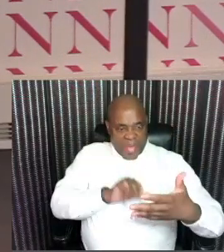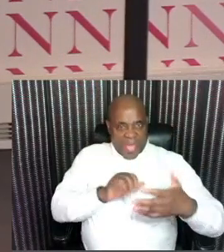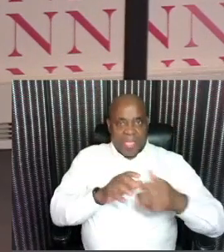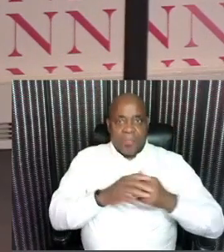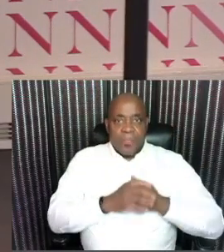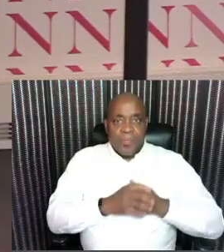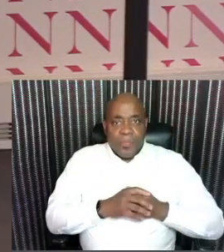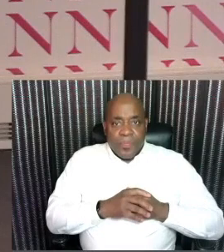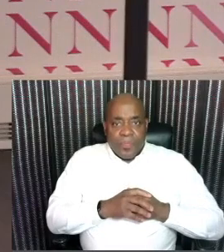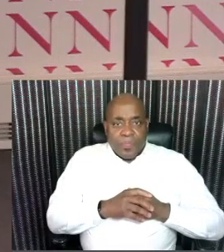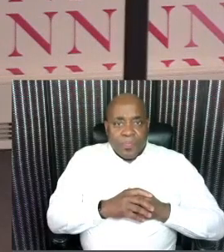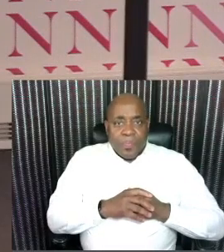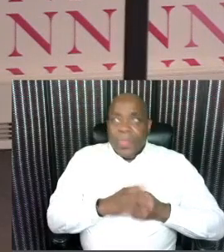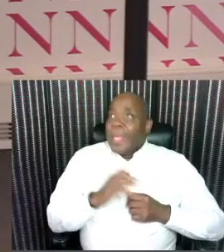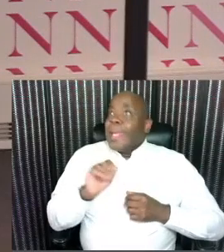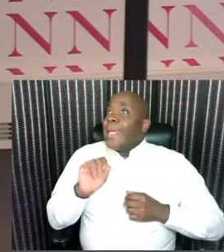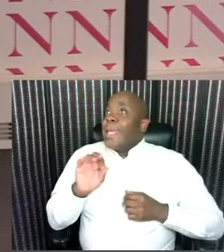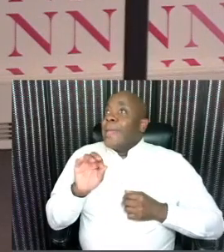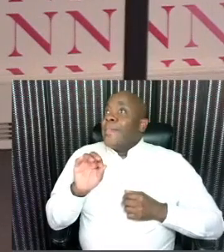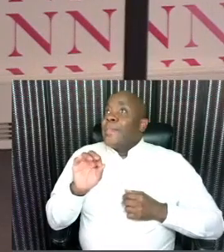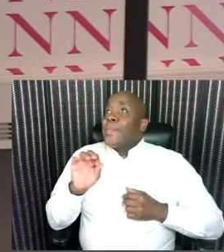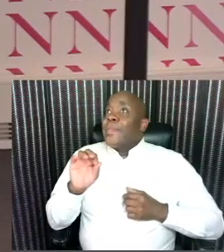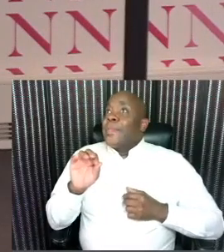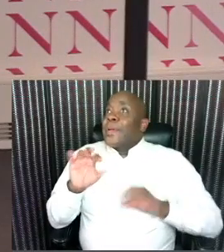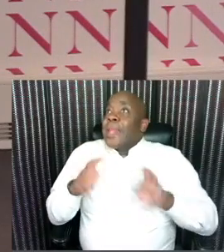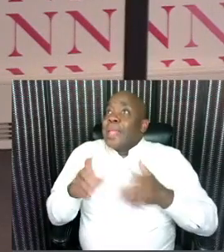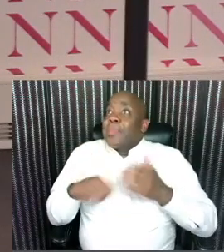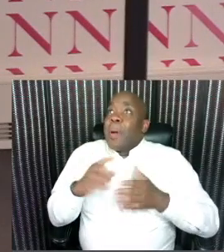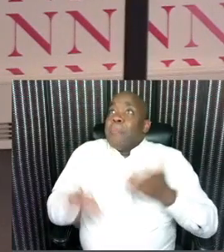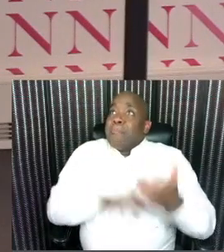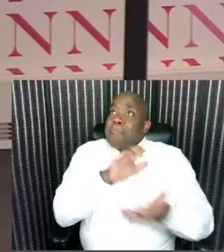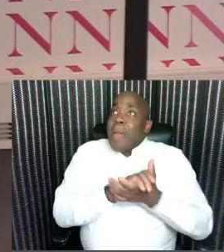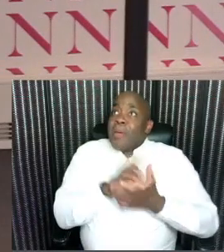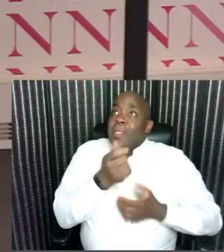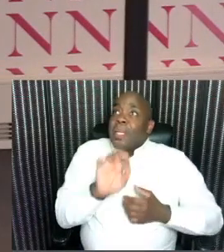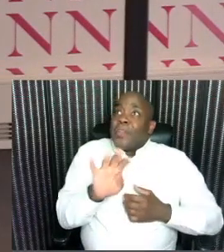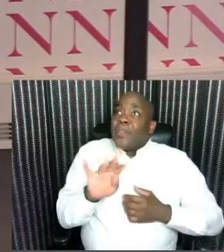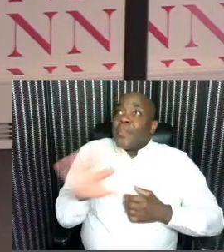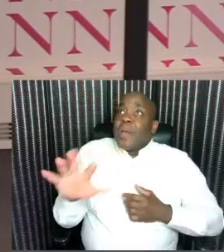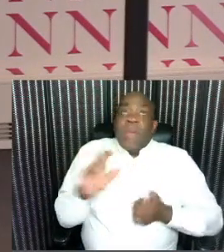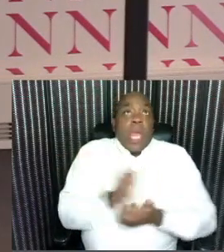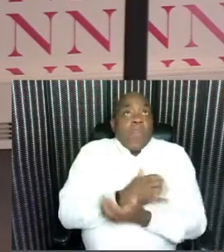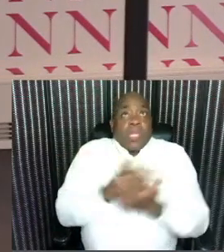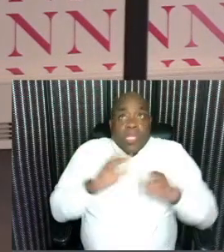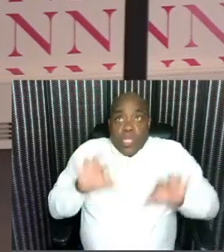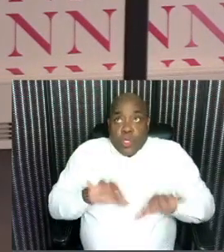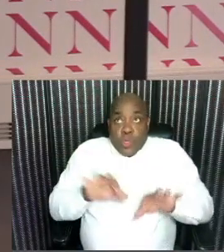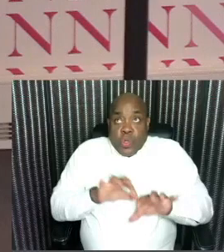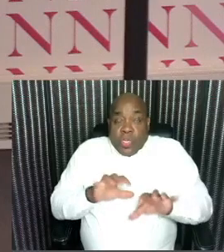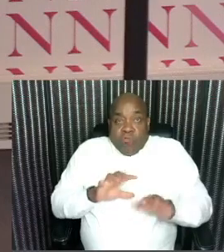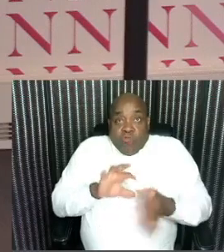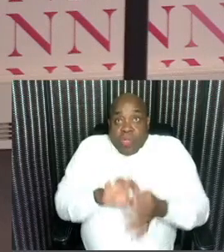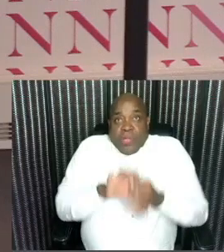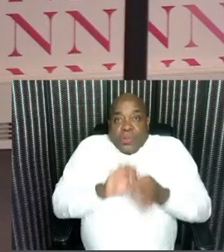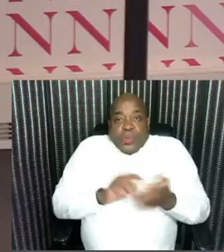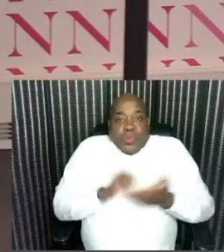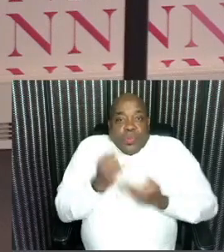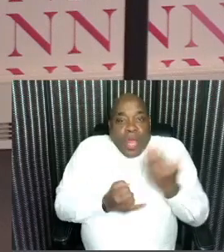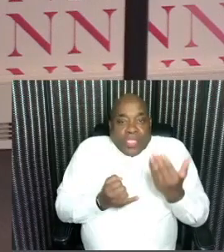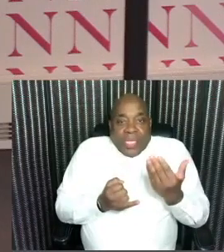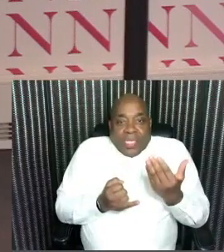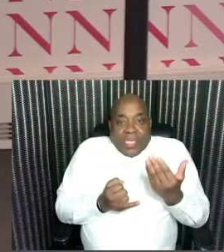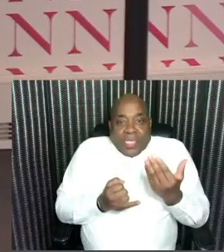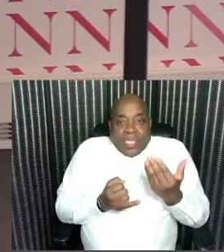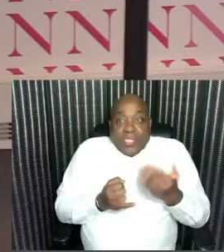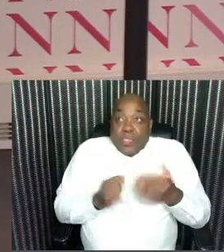even if the class was about Americans in 1945, everything they were doing that was assessed was about the project. So it was contextualizing, getting